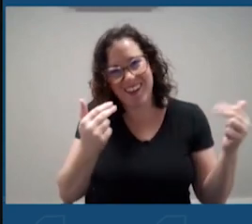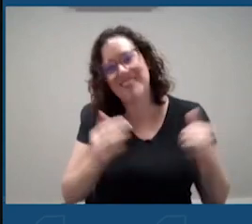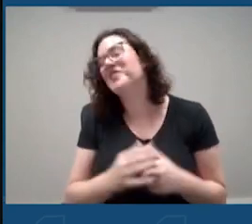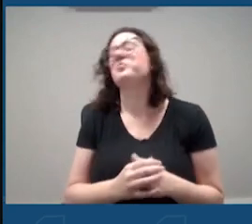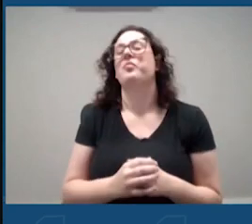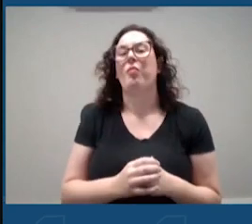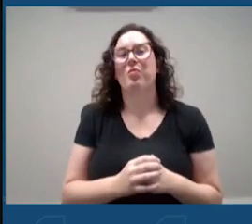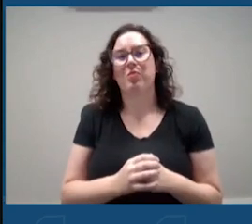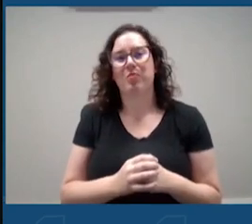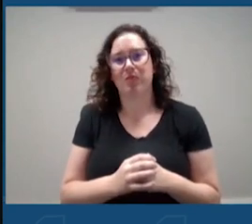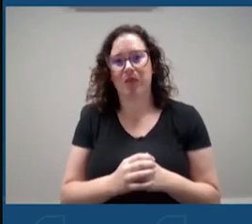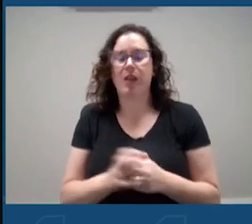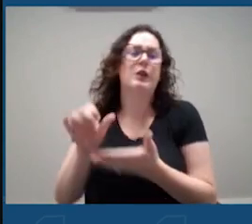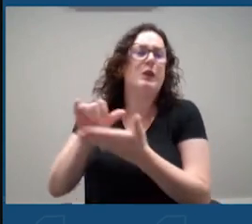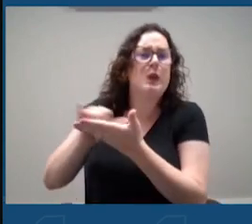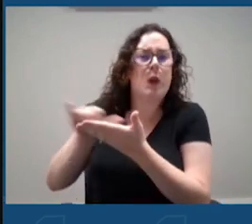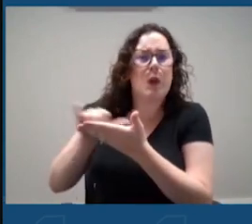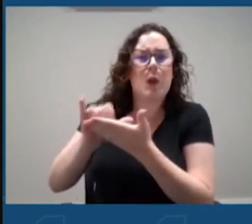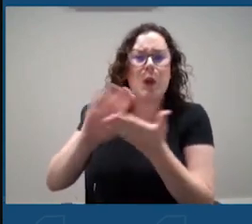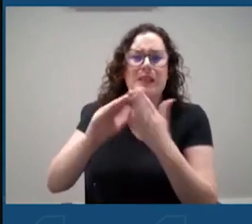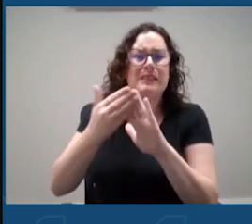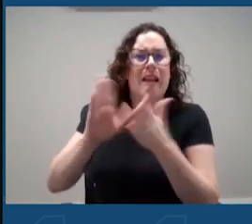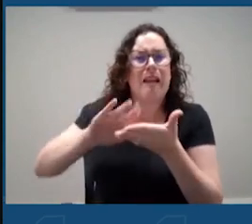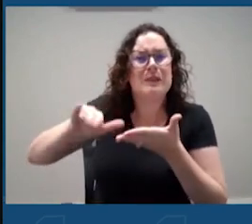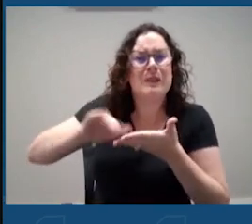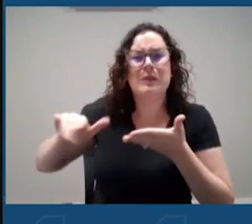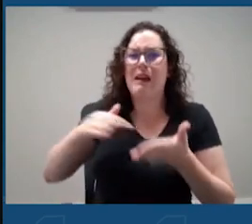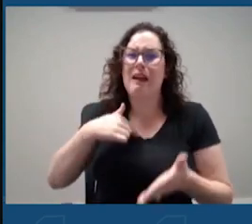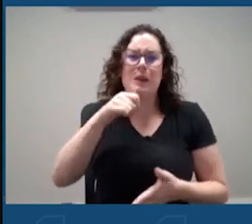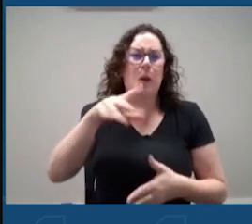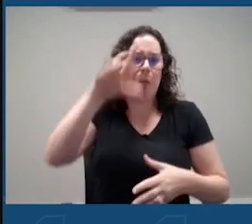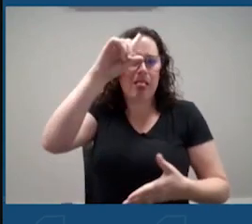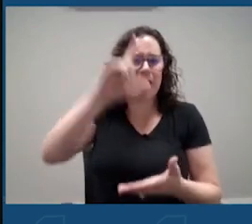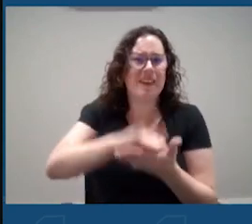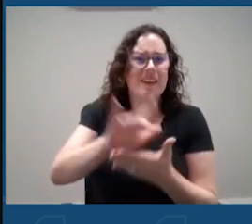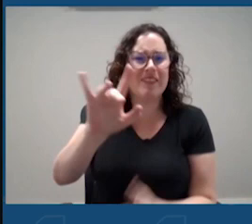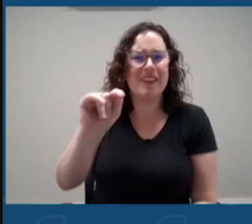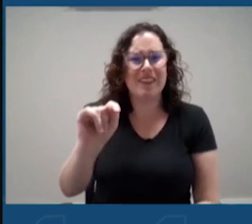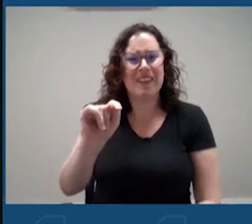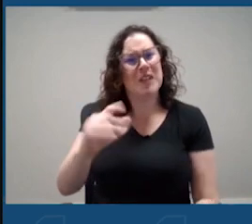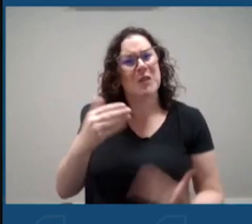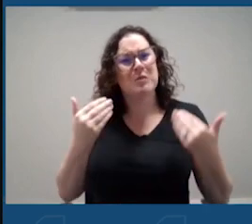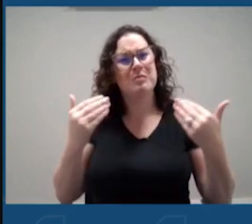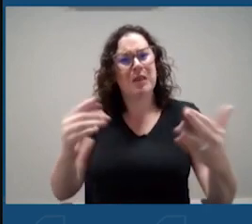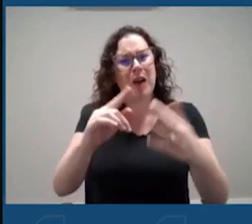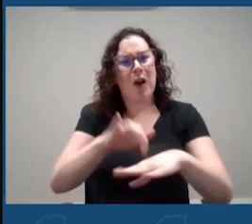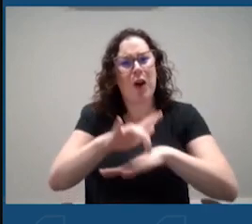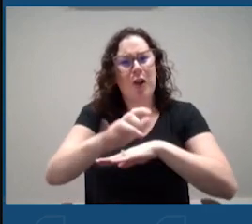That's such a New York City excuse. I'm not buying it anymore. Start your day earlier, Senator.